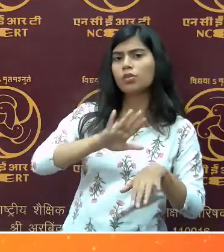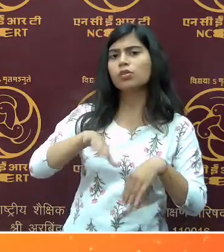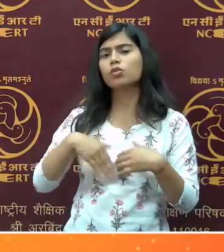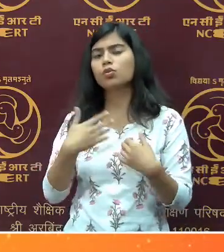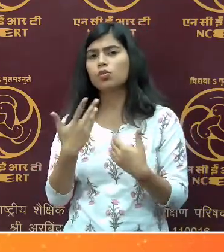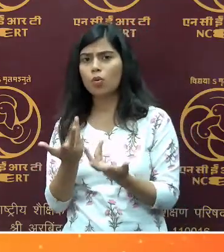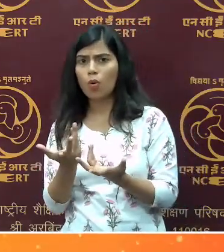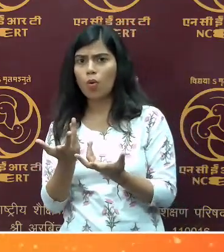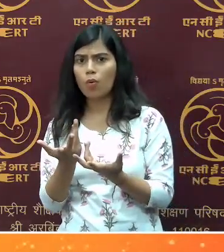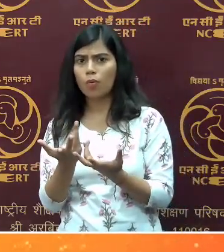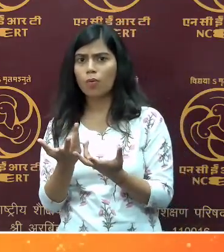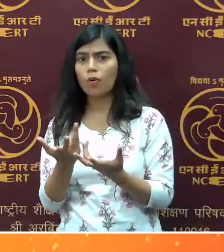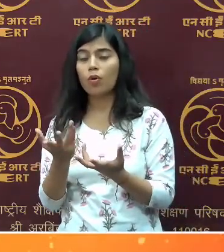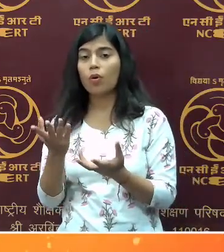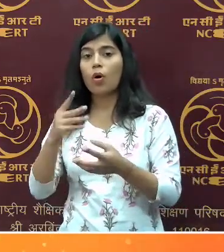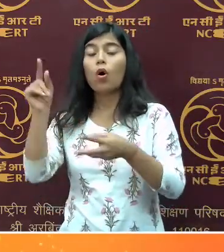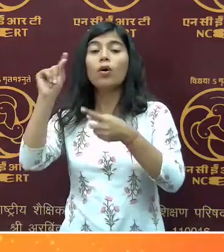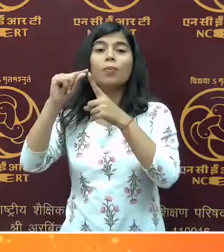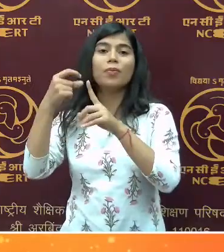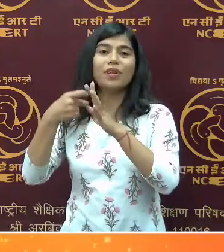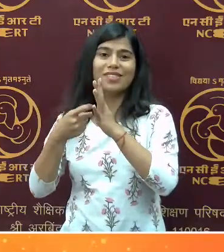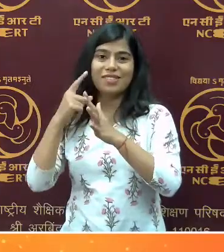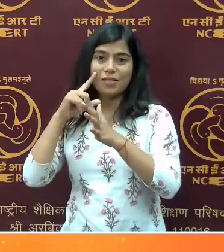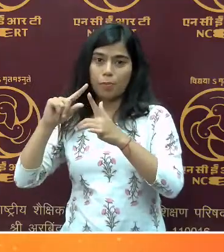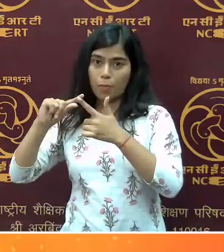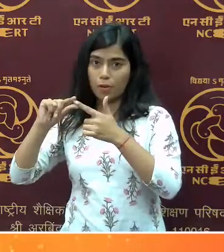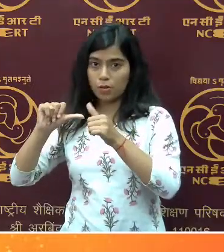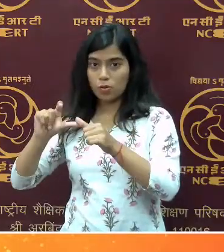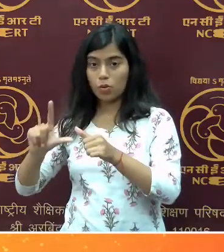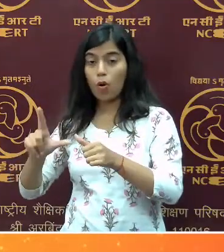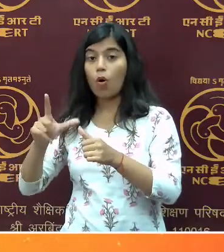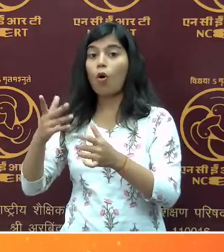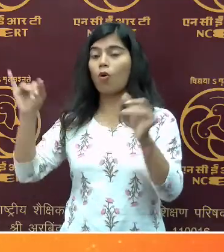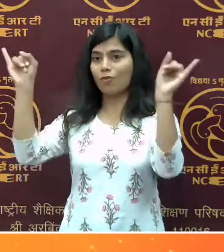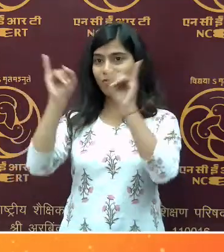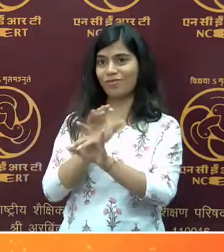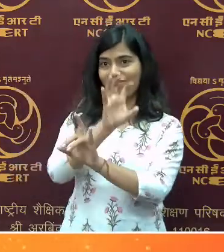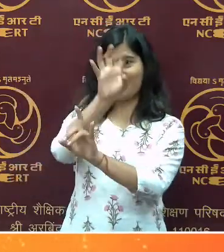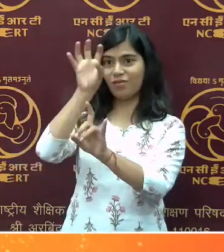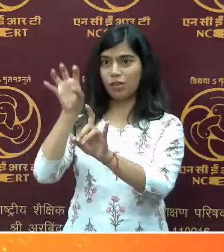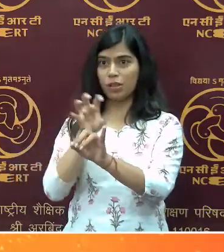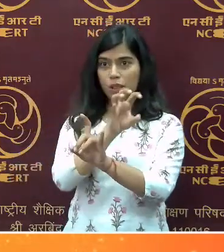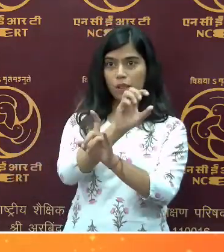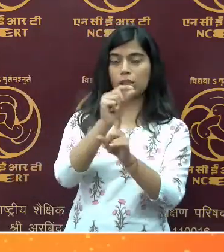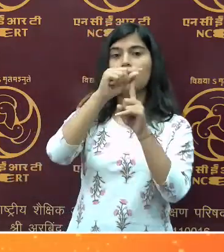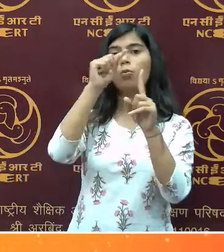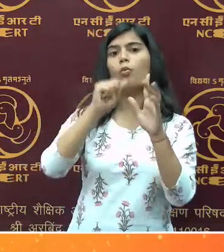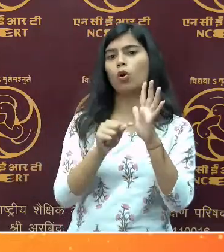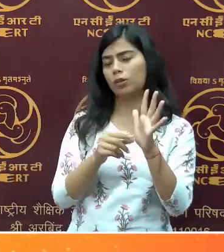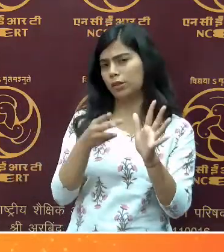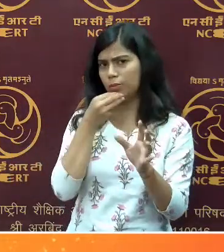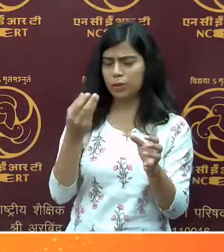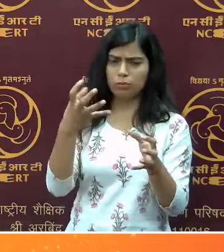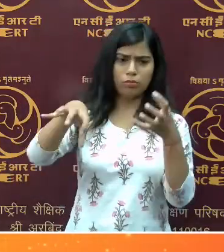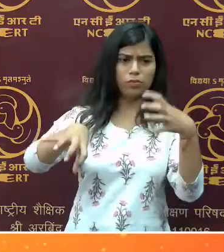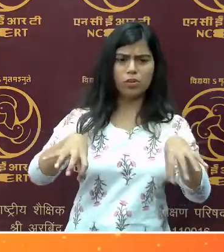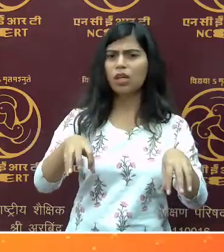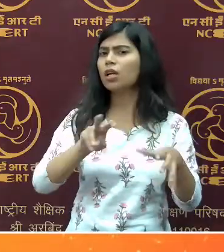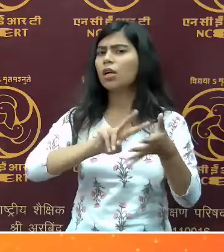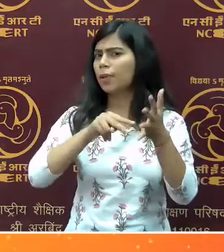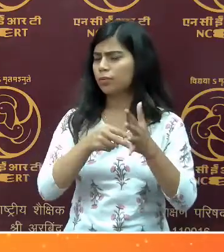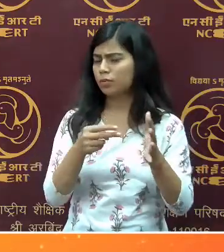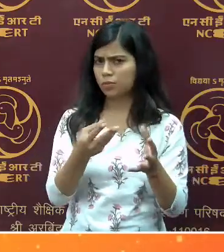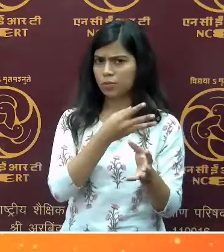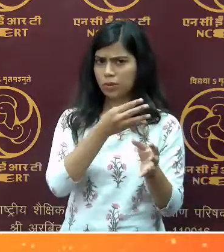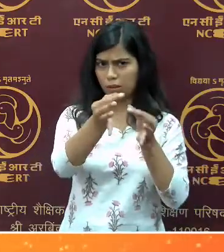the directive principles of state policy? Yes. So, as I told you, fundamental rights are there